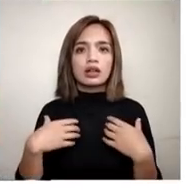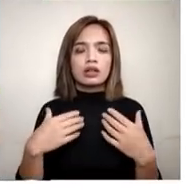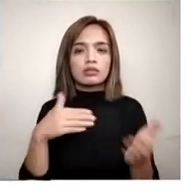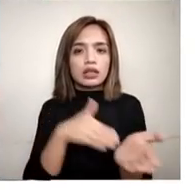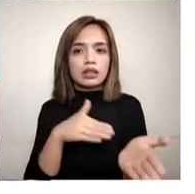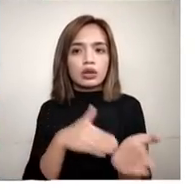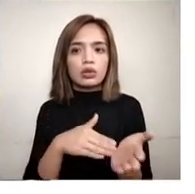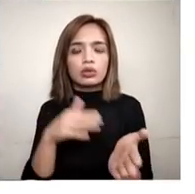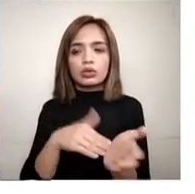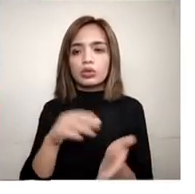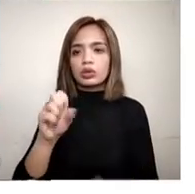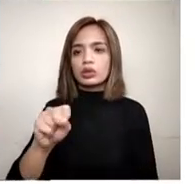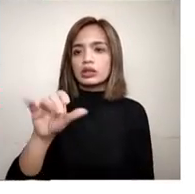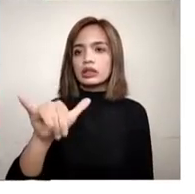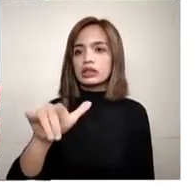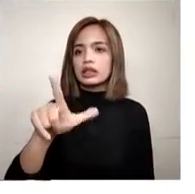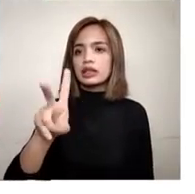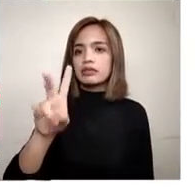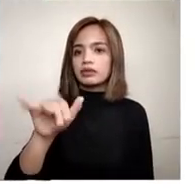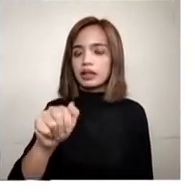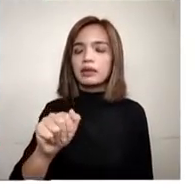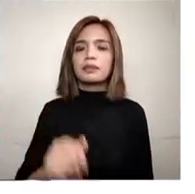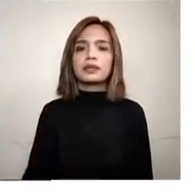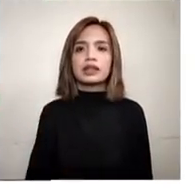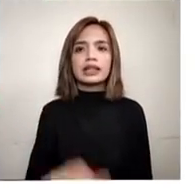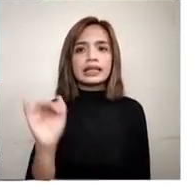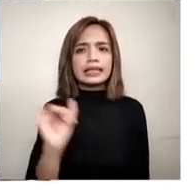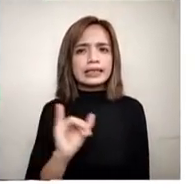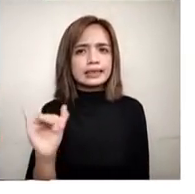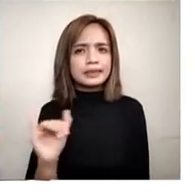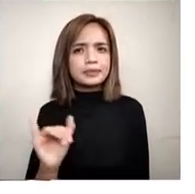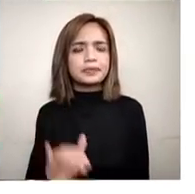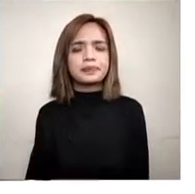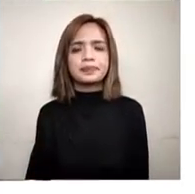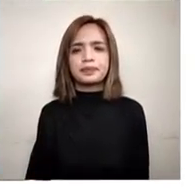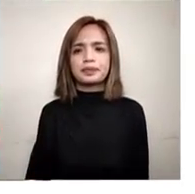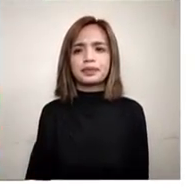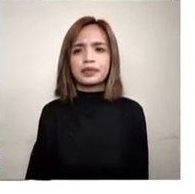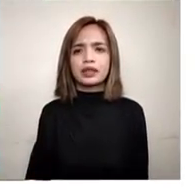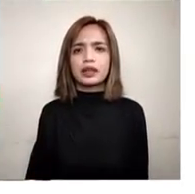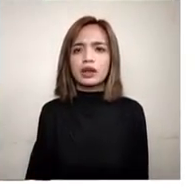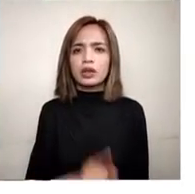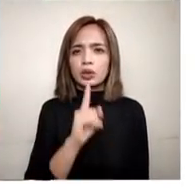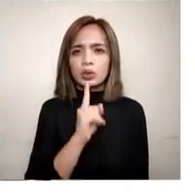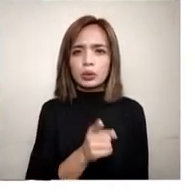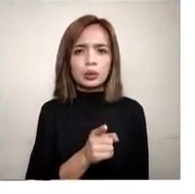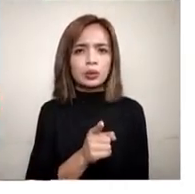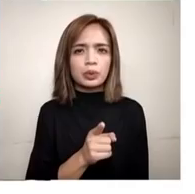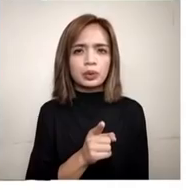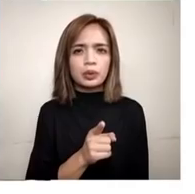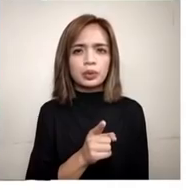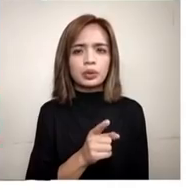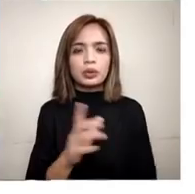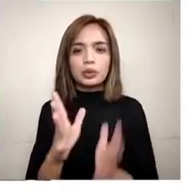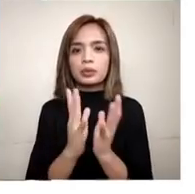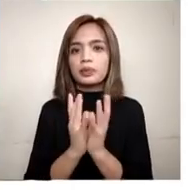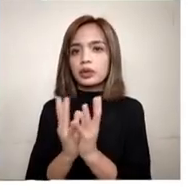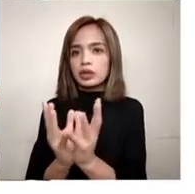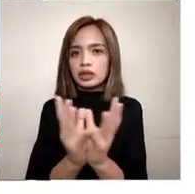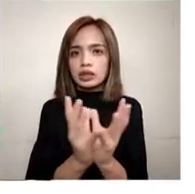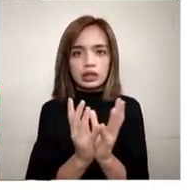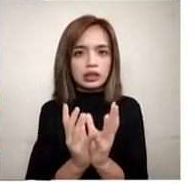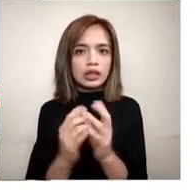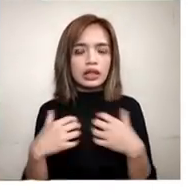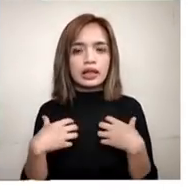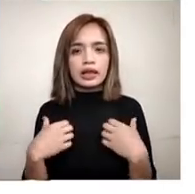Sylvia Estrada Claudio, as well as a very well-known community health